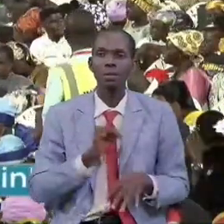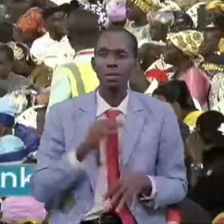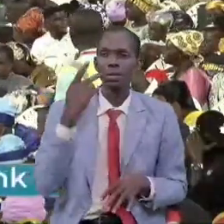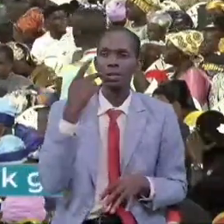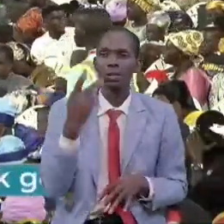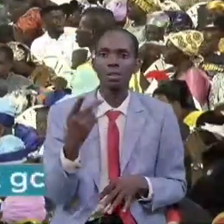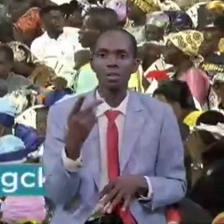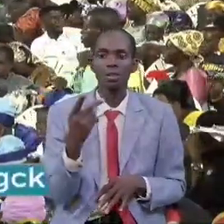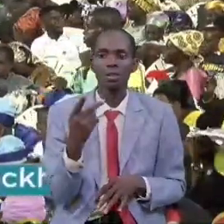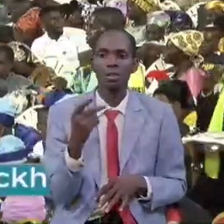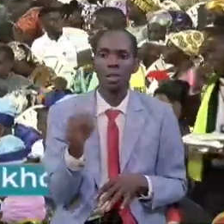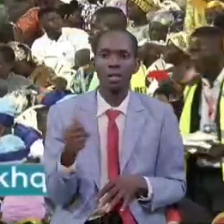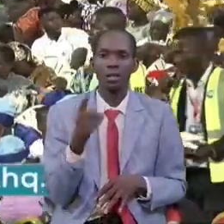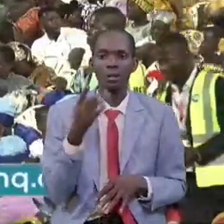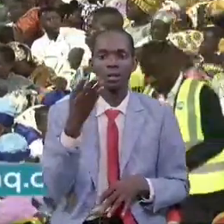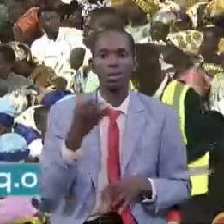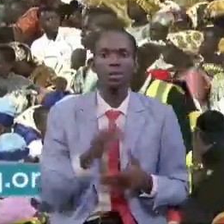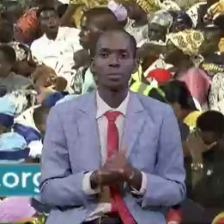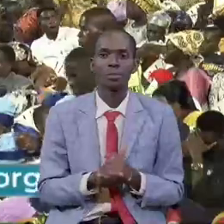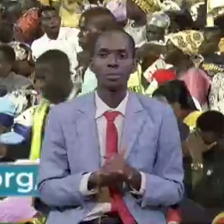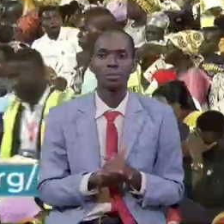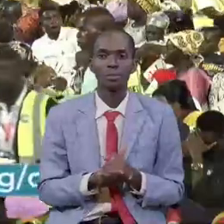stand, the red stand over